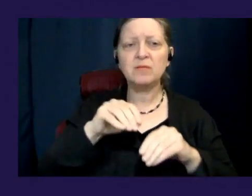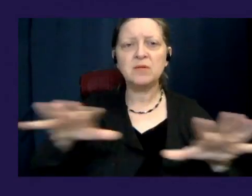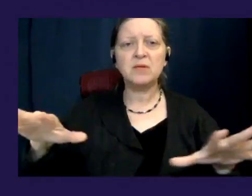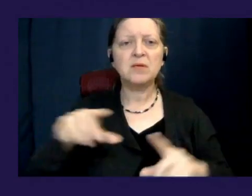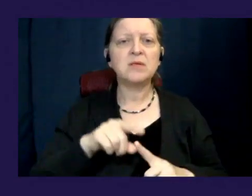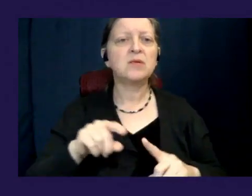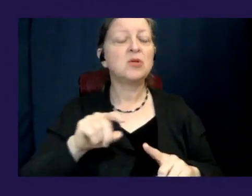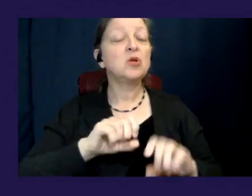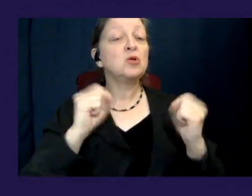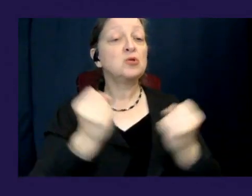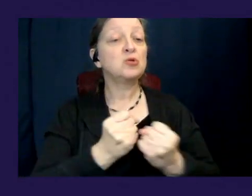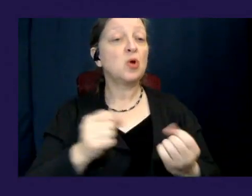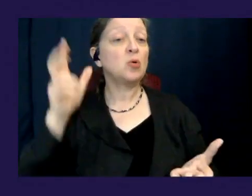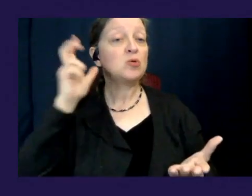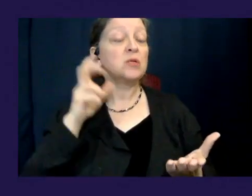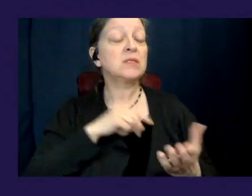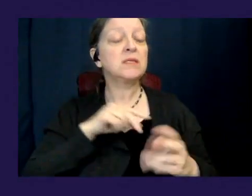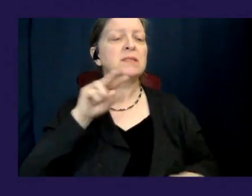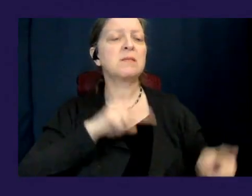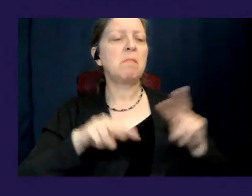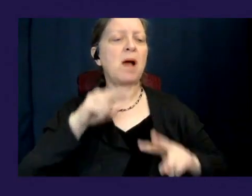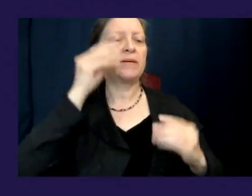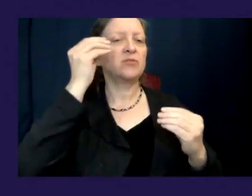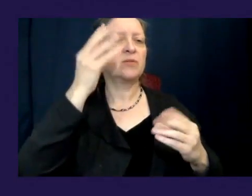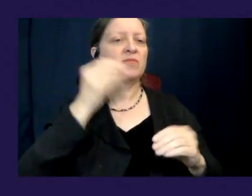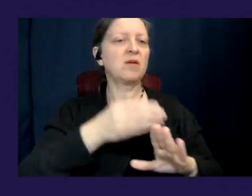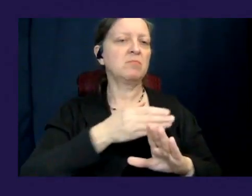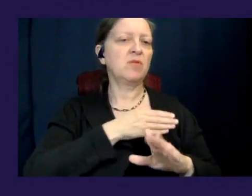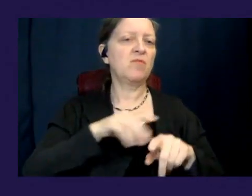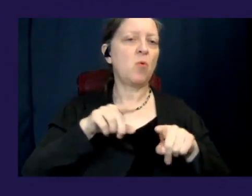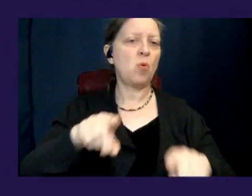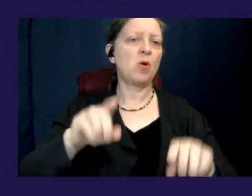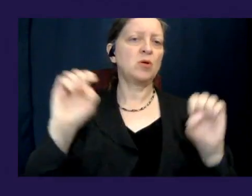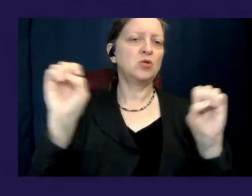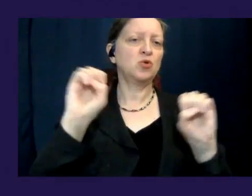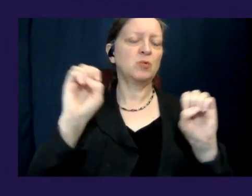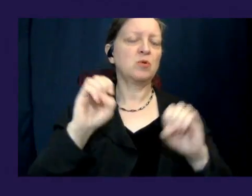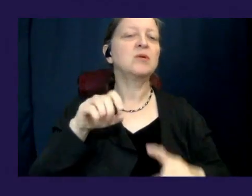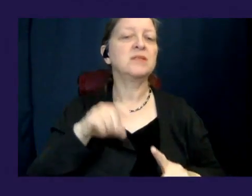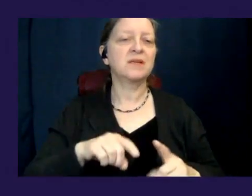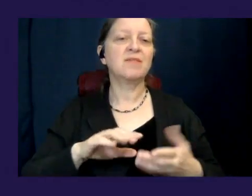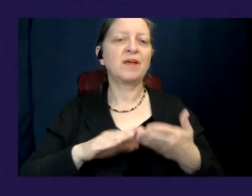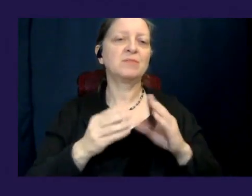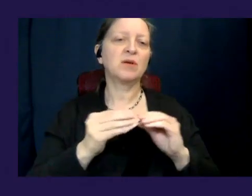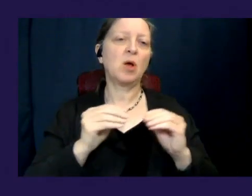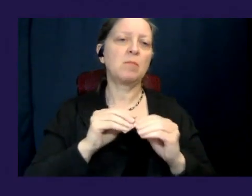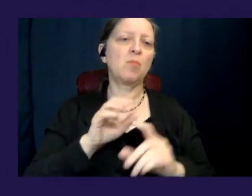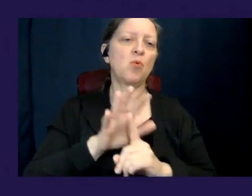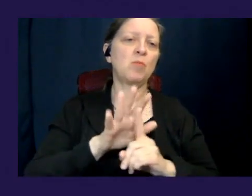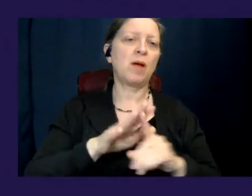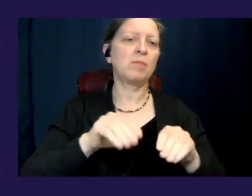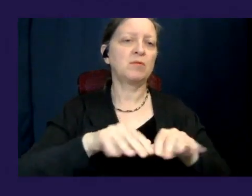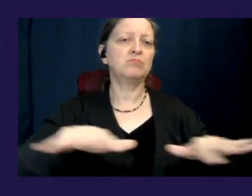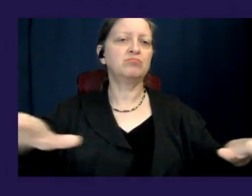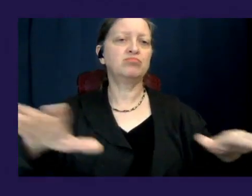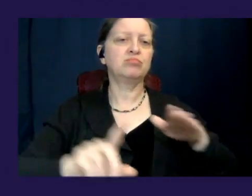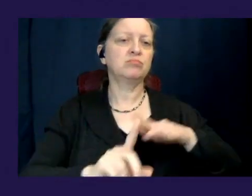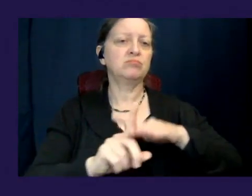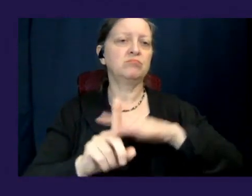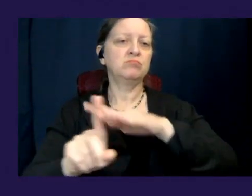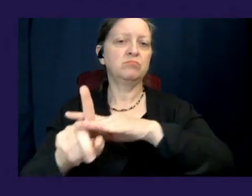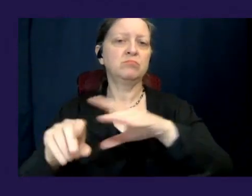awareness, perceptions, and behavior, really has become quite mainstream in the time of COVID-19. It's happening in many countries at the national